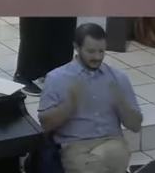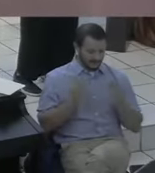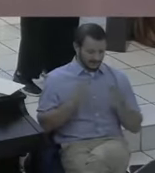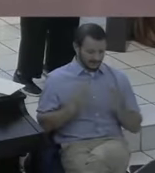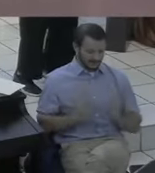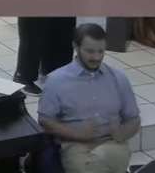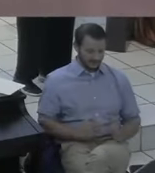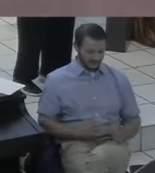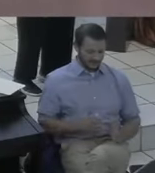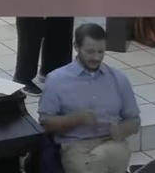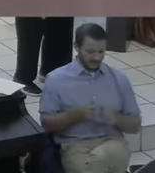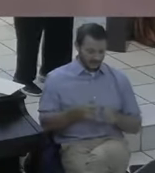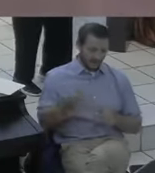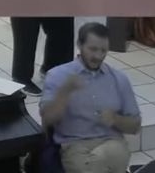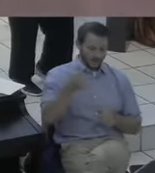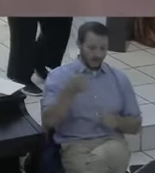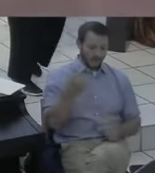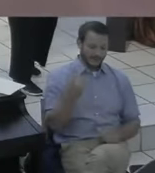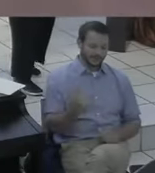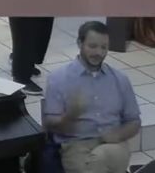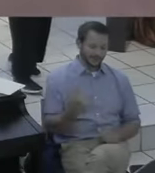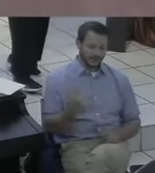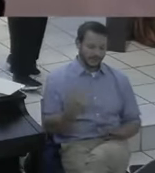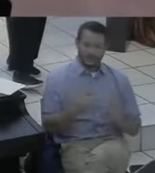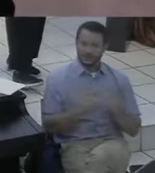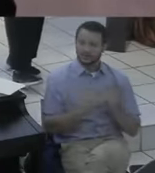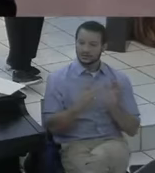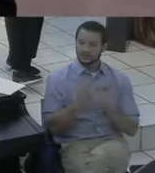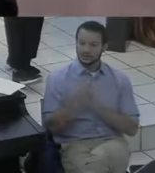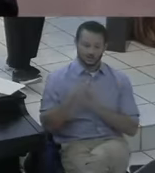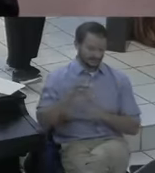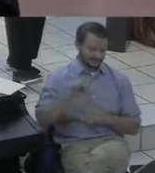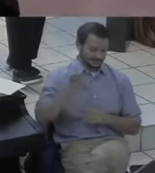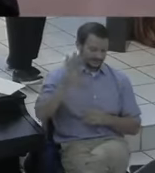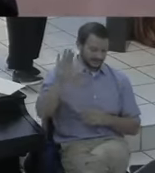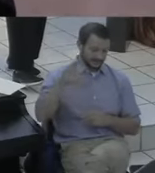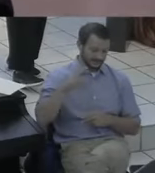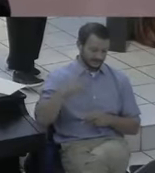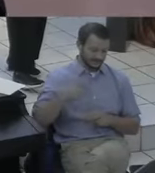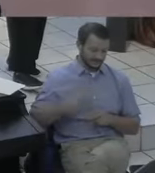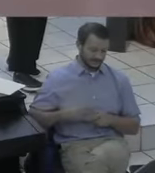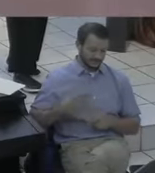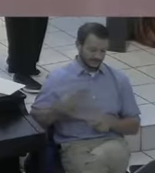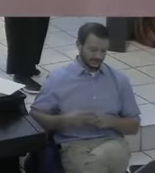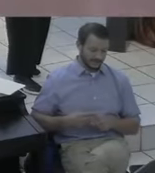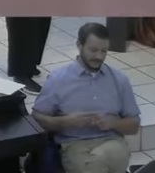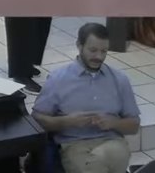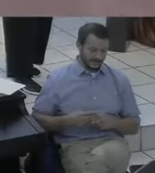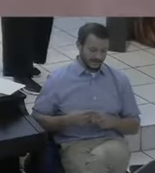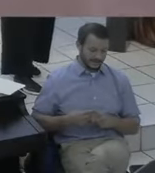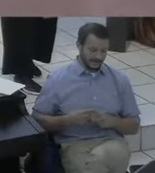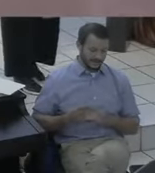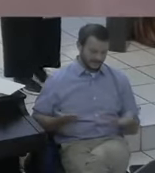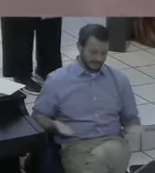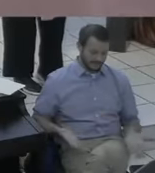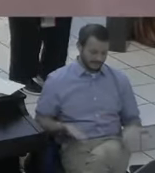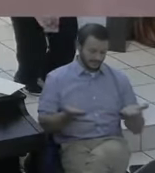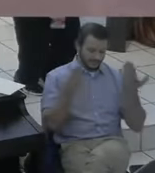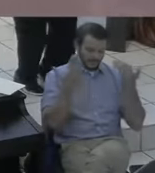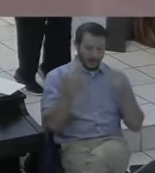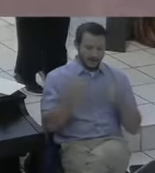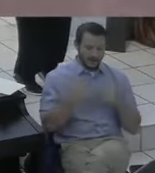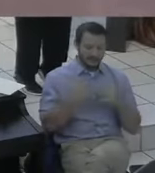you're our Savior, the Anointed One. Jesus is your